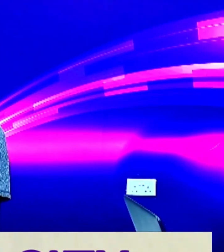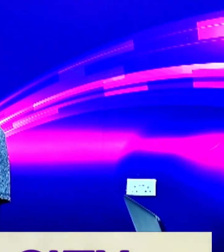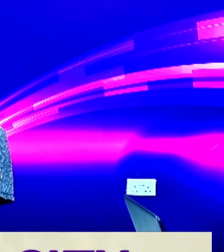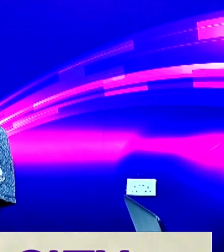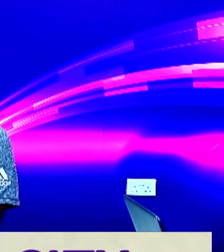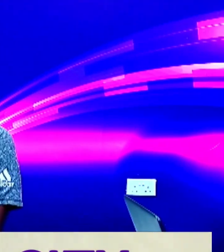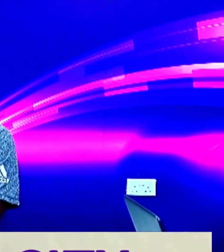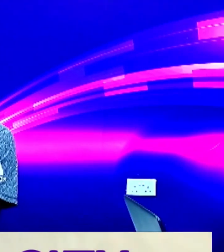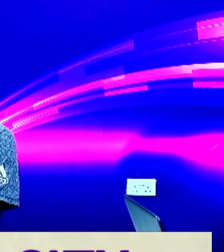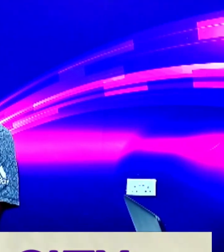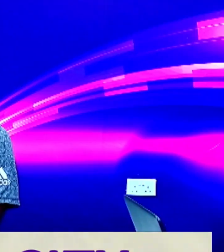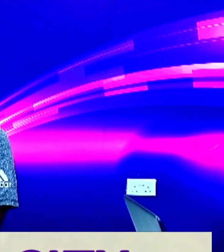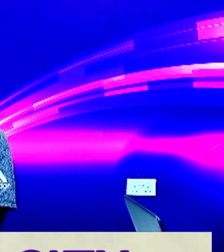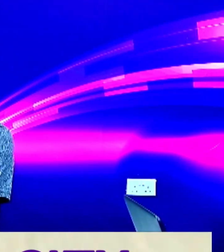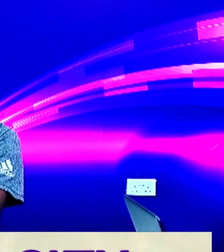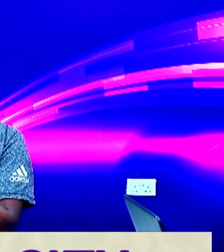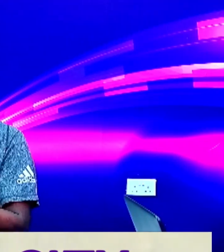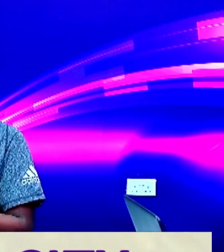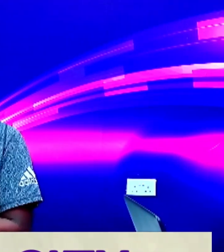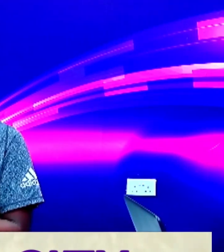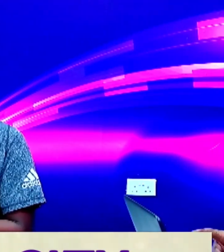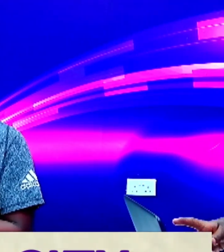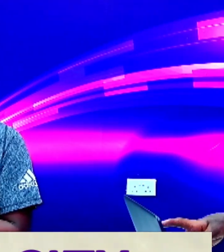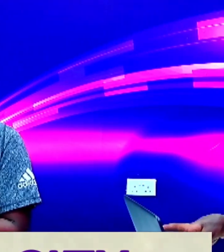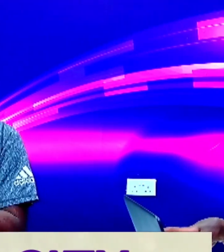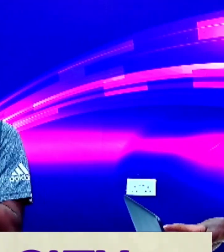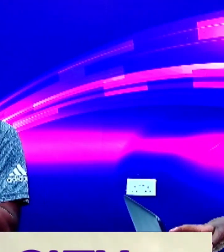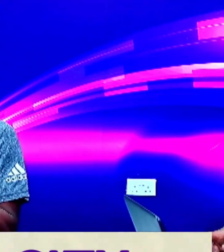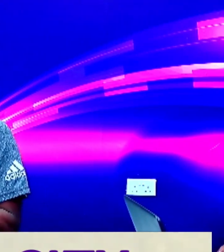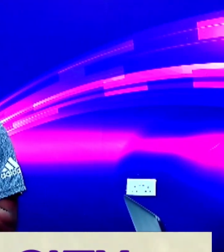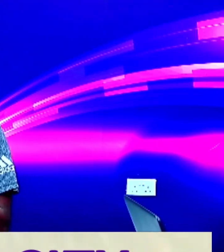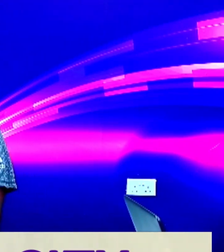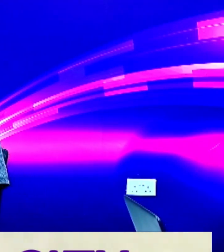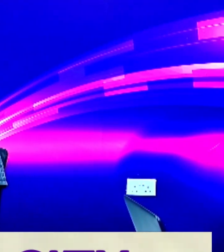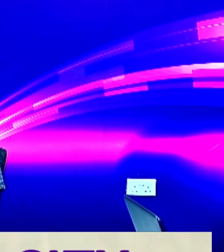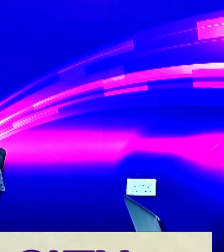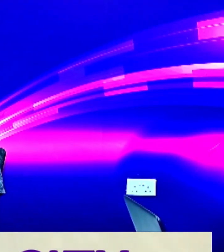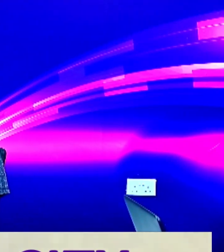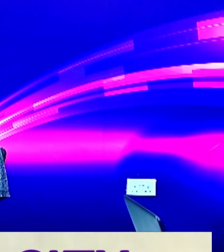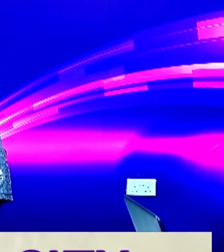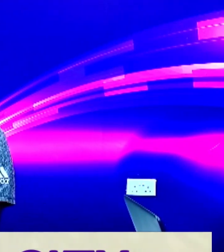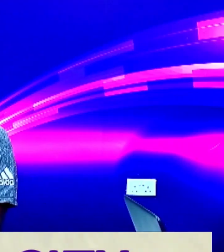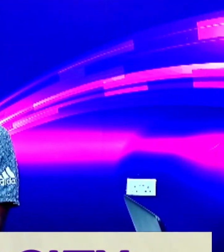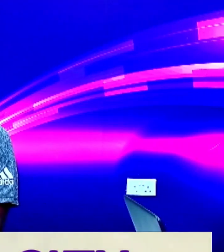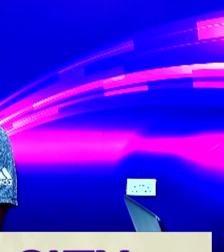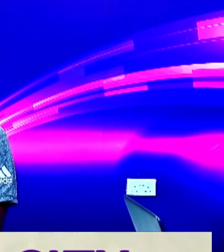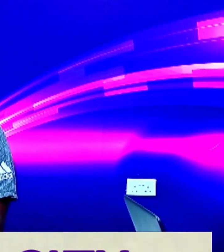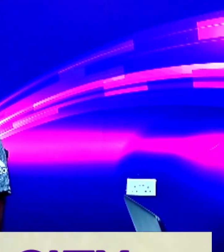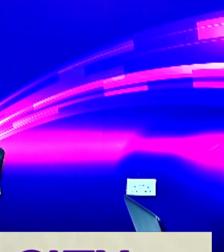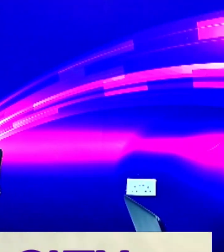Yeah. So his skills will help us to really improve the team, and where he sees the